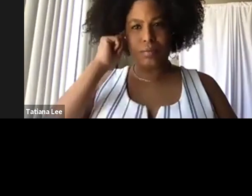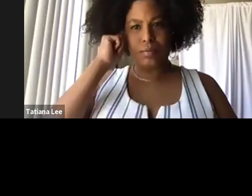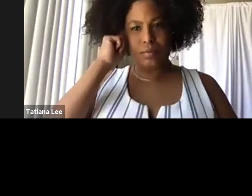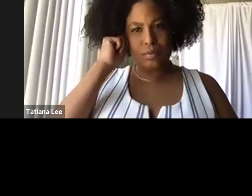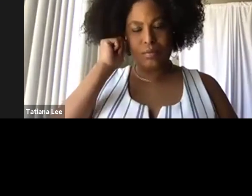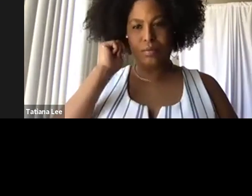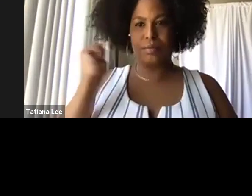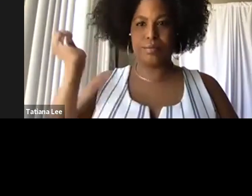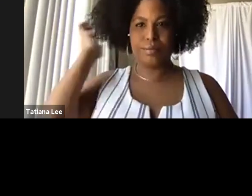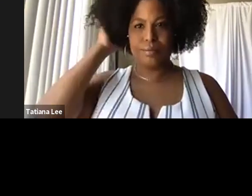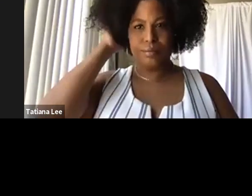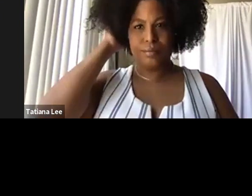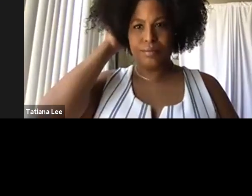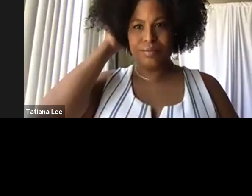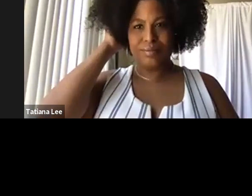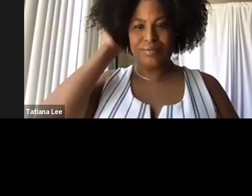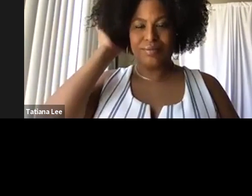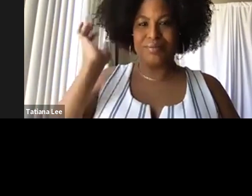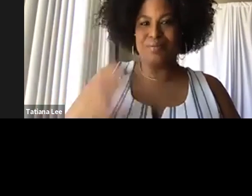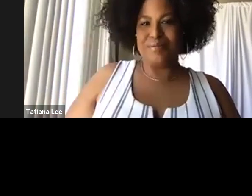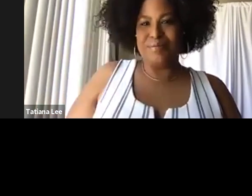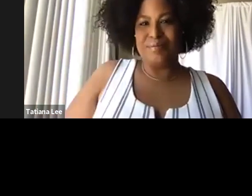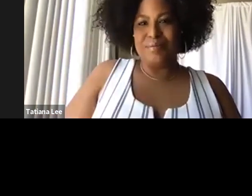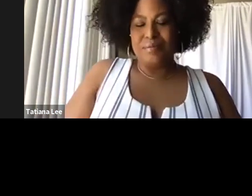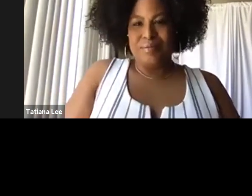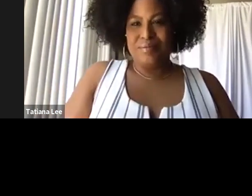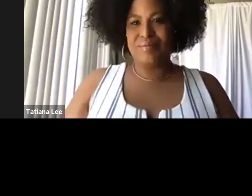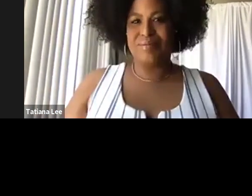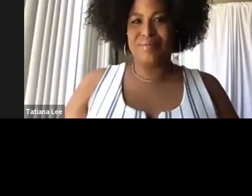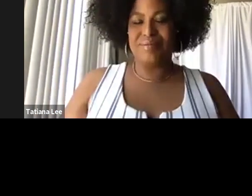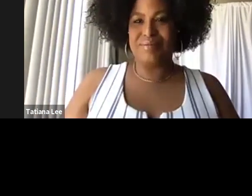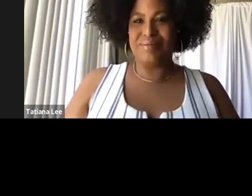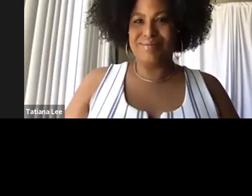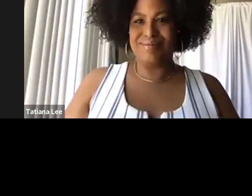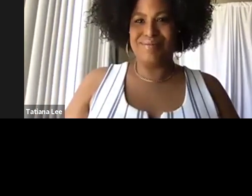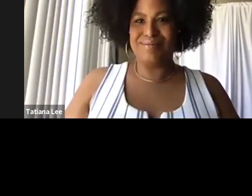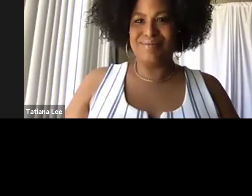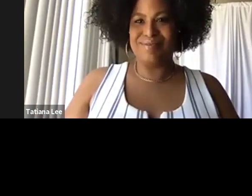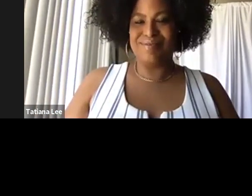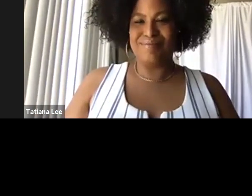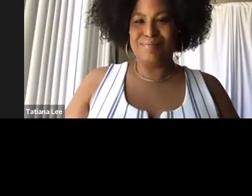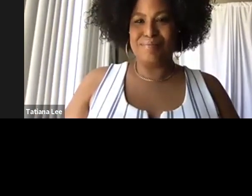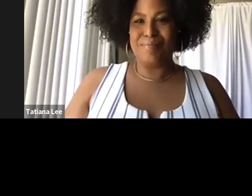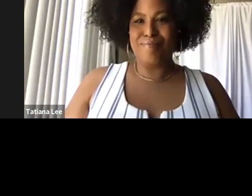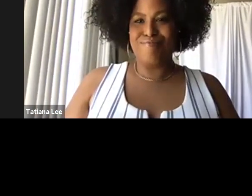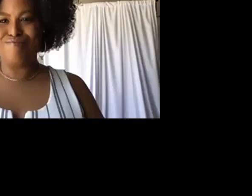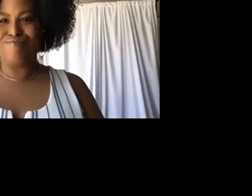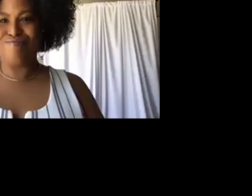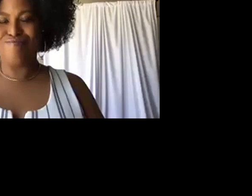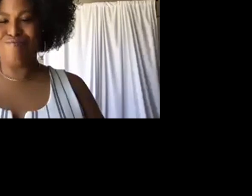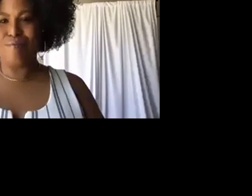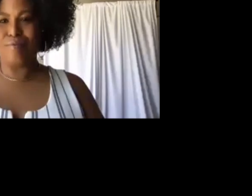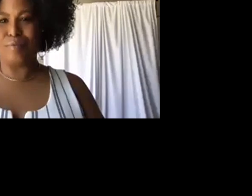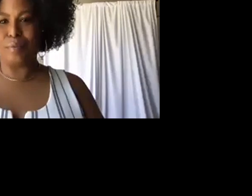do sessions with each one of them that could go on for hours. And I'm going to frame